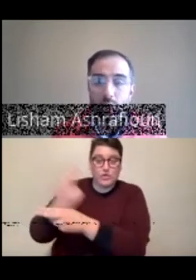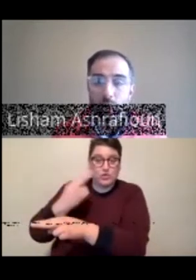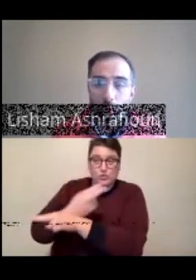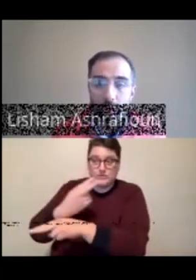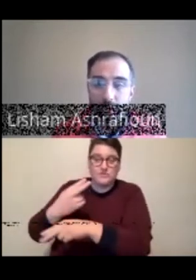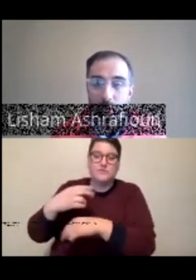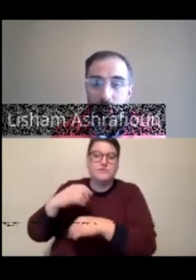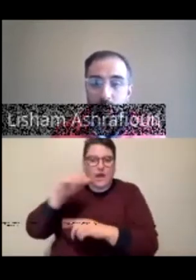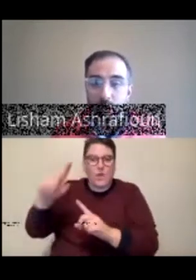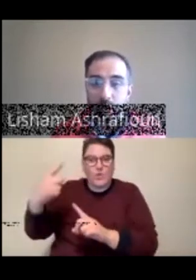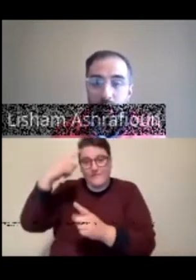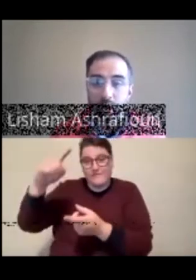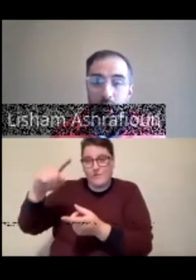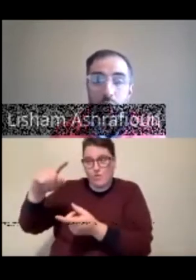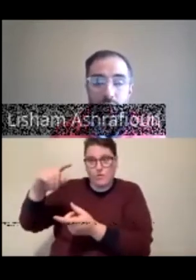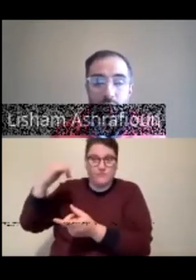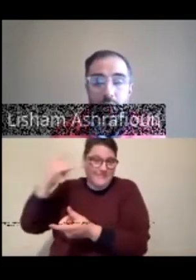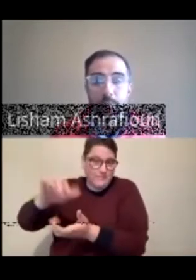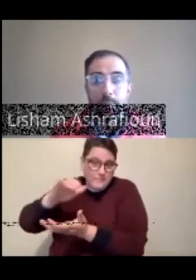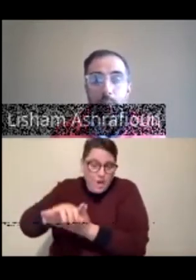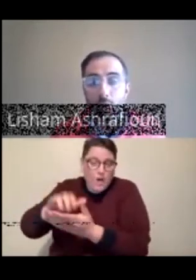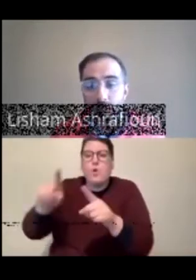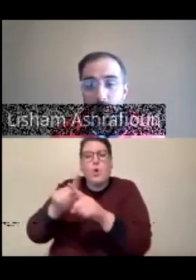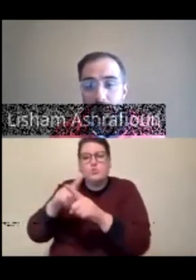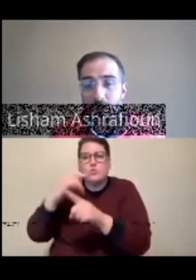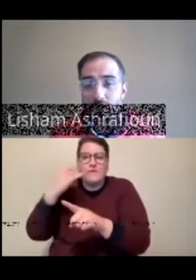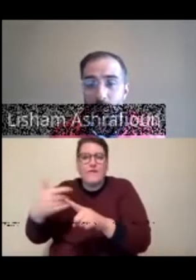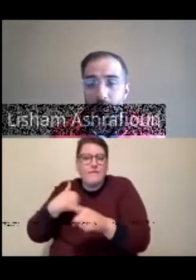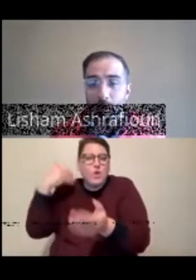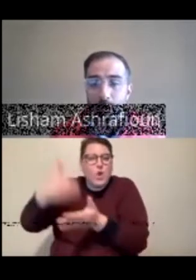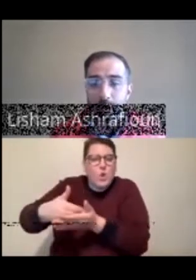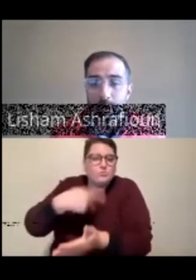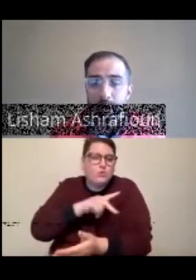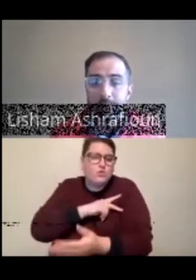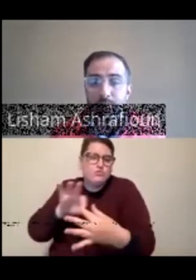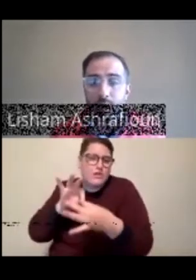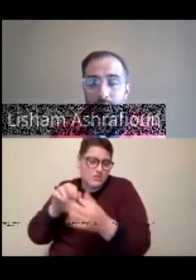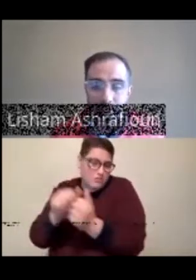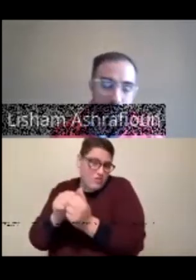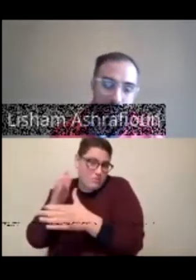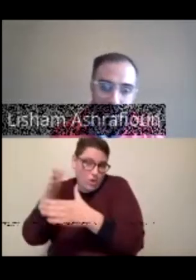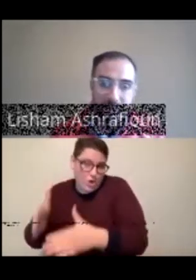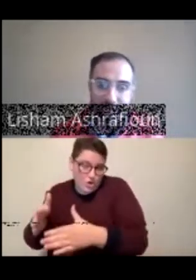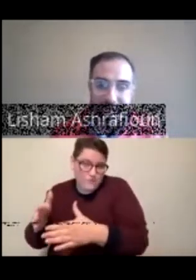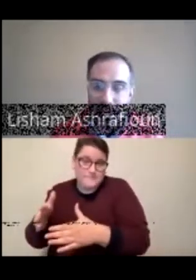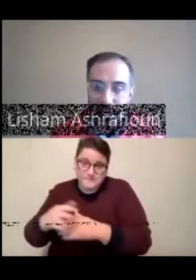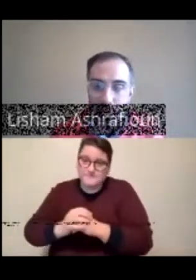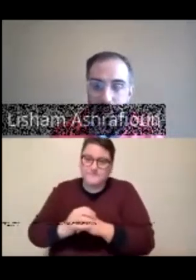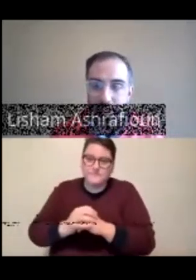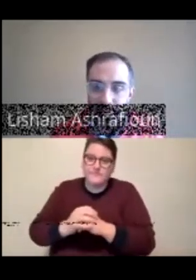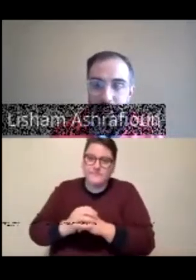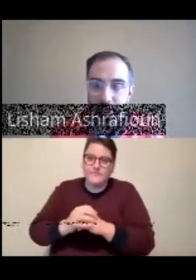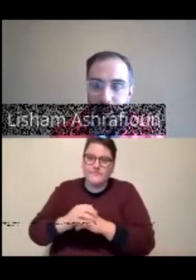but those reporting a close personal relationship with their partner. So, it's not